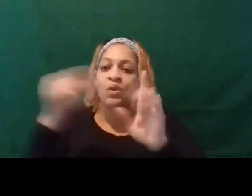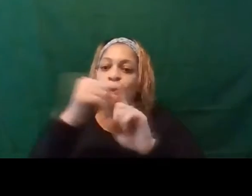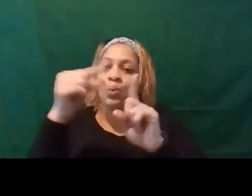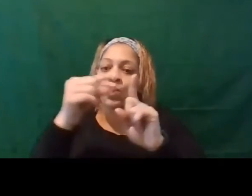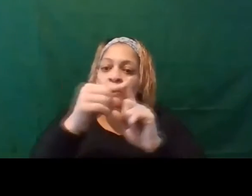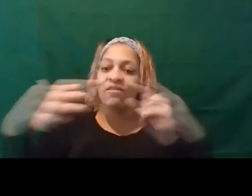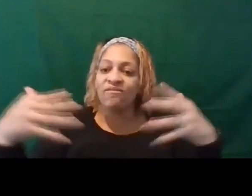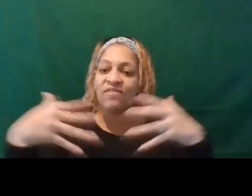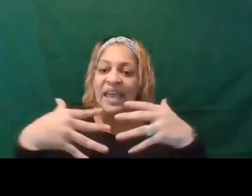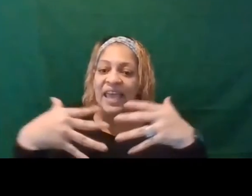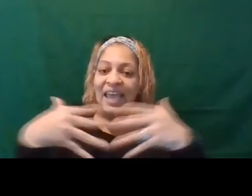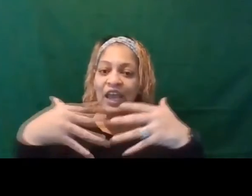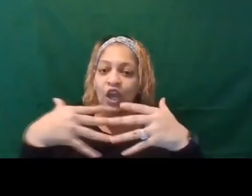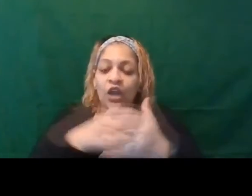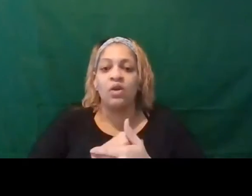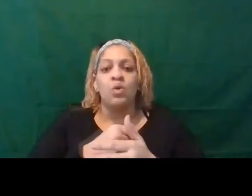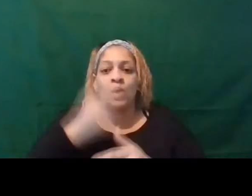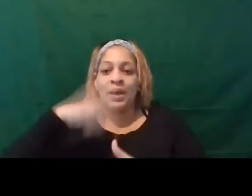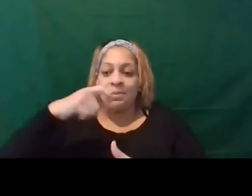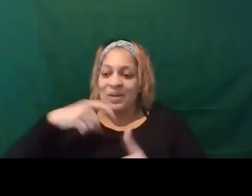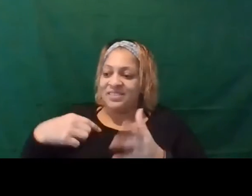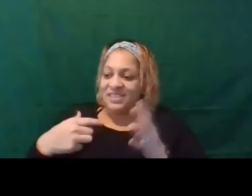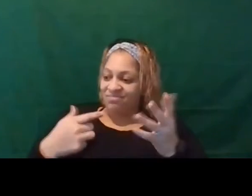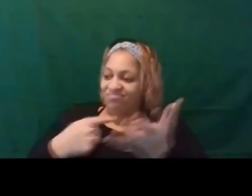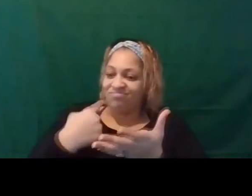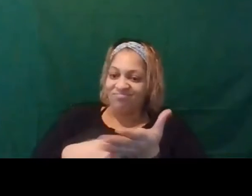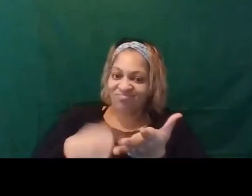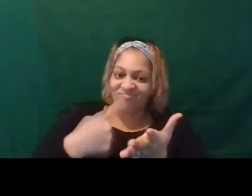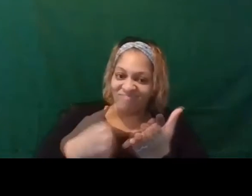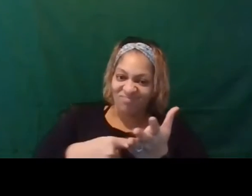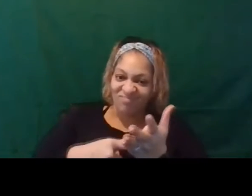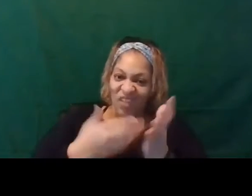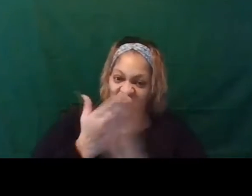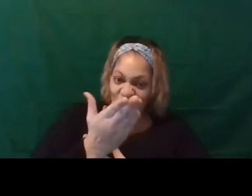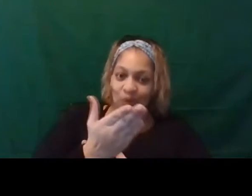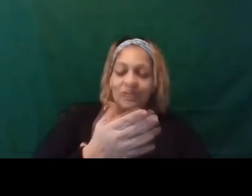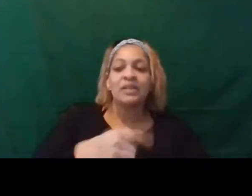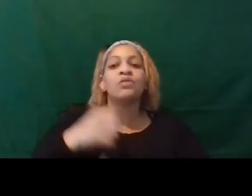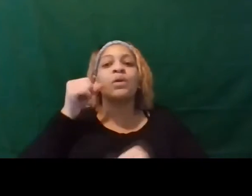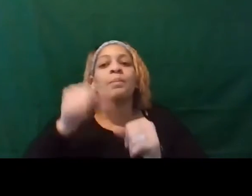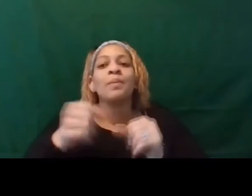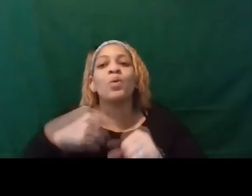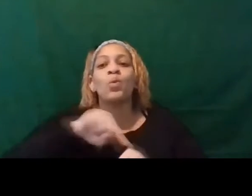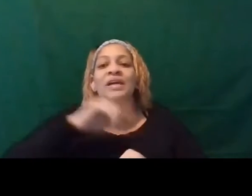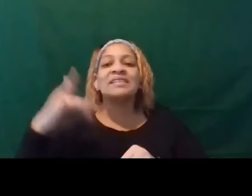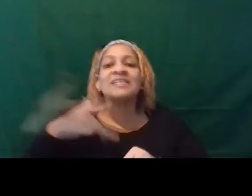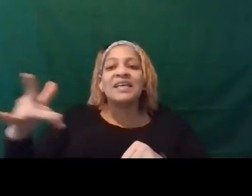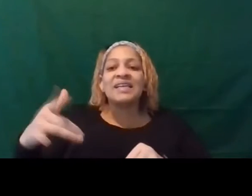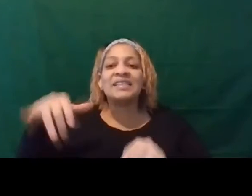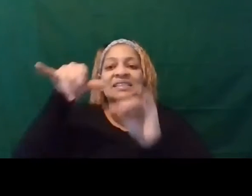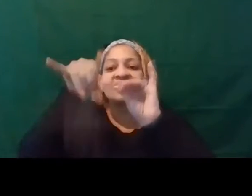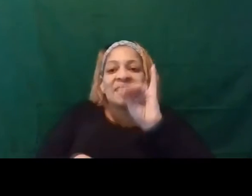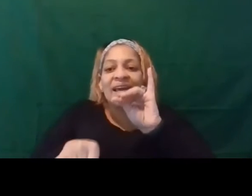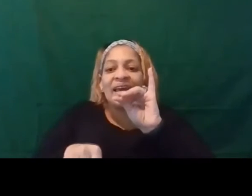mean? We have to move through it. Now, keep in mind, remember what I said earlier about this tendency to continue to stay